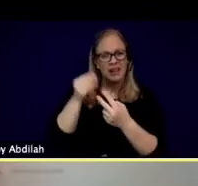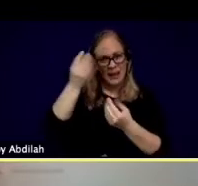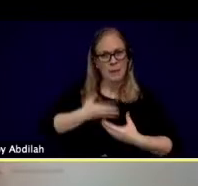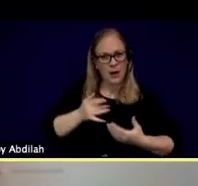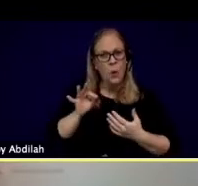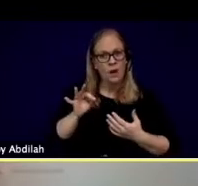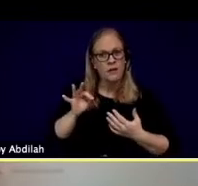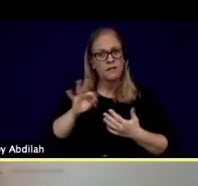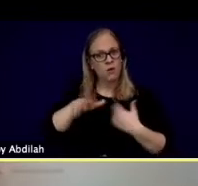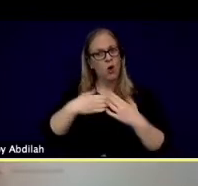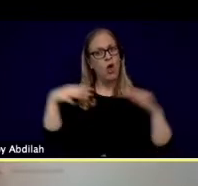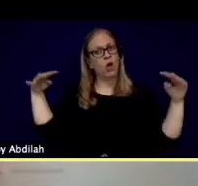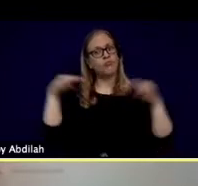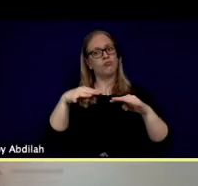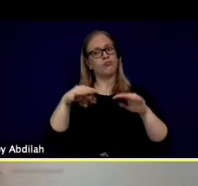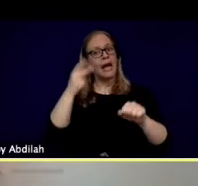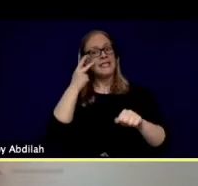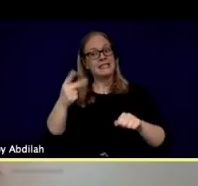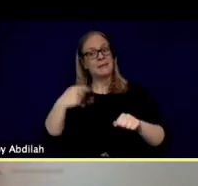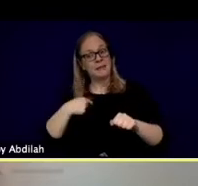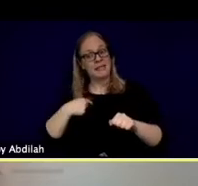me as well as the presentation?